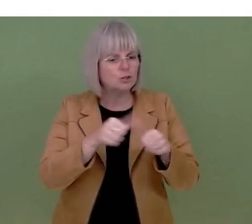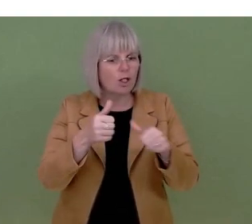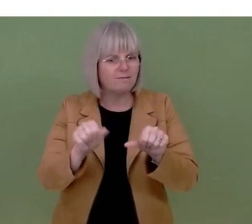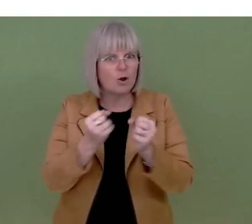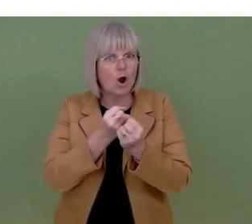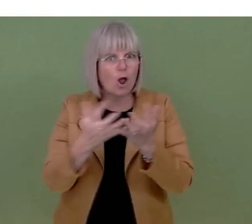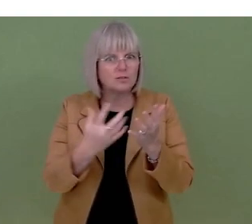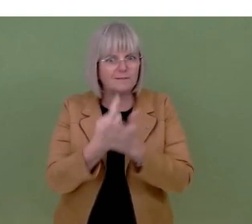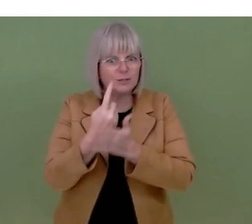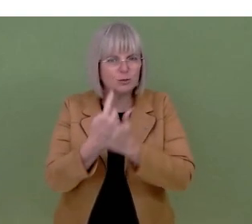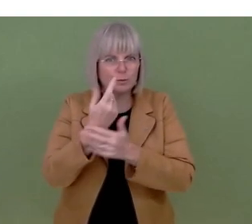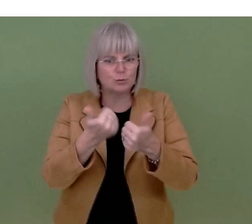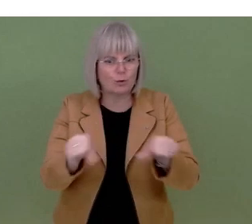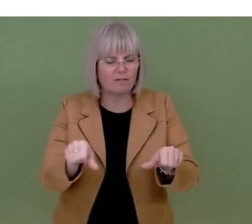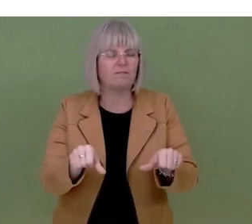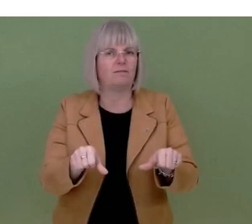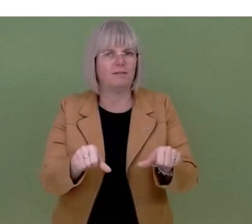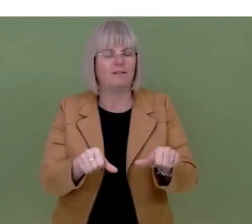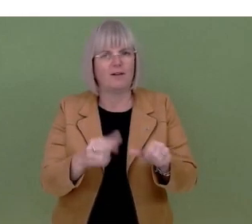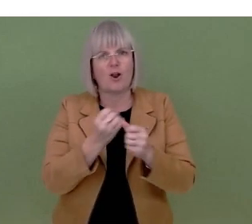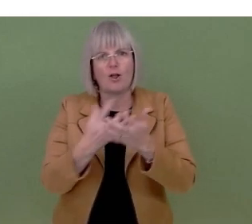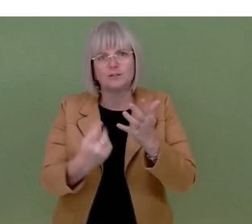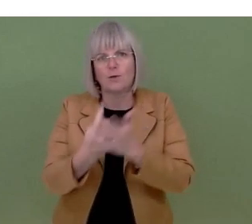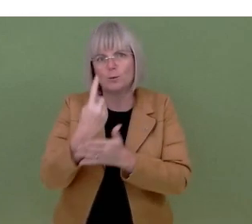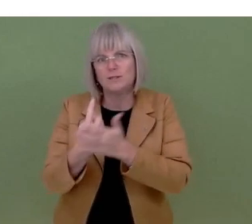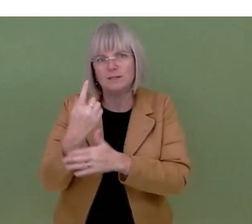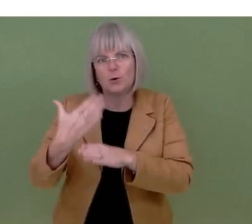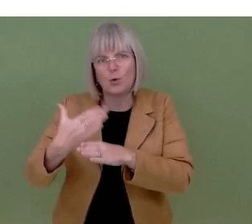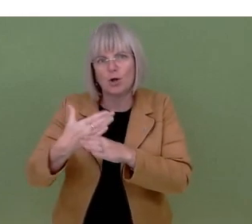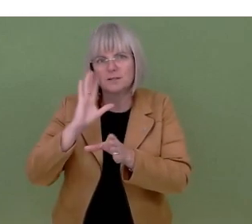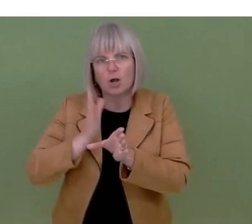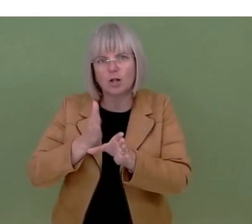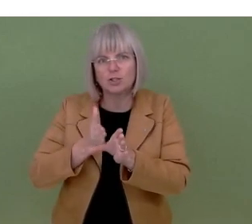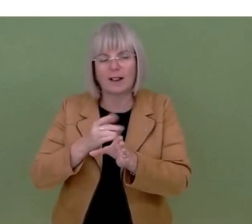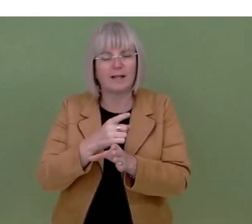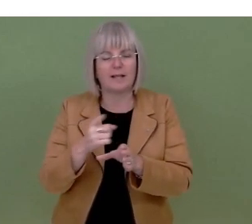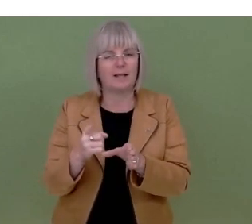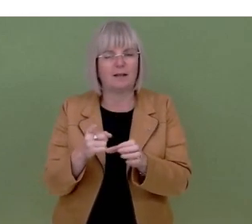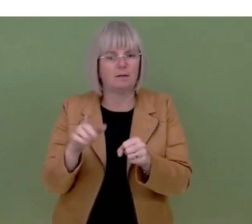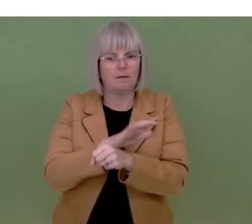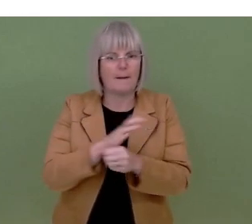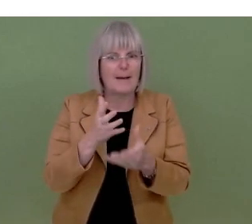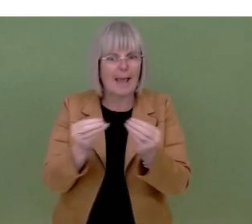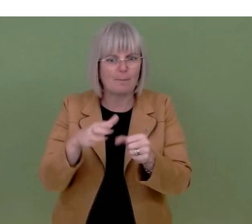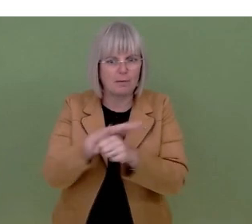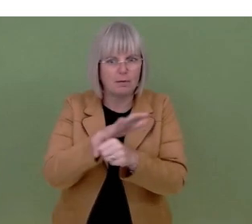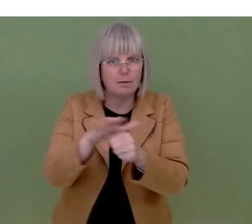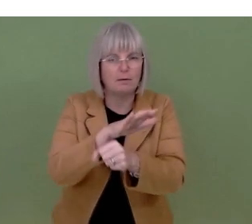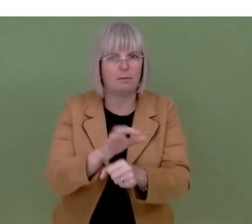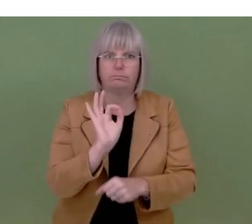more opportunities for people to work psychologically, plugging really crucial gaps that you've identified. And again, that really,